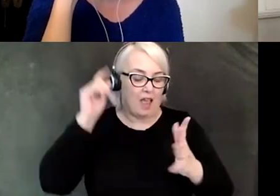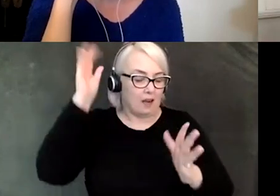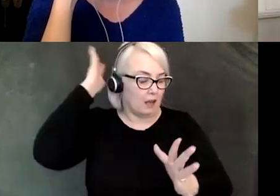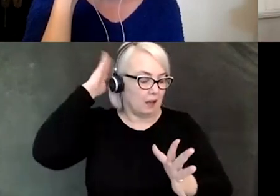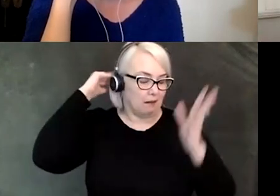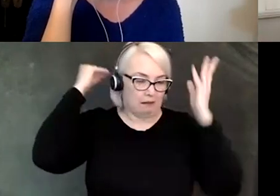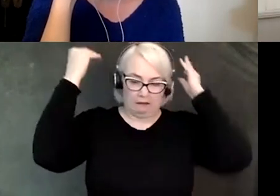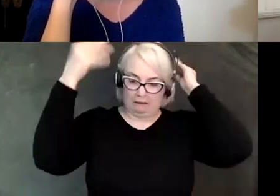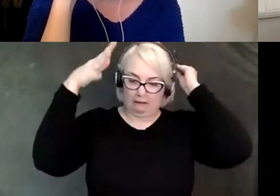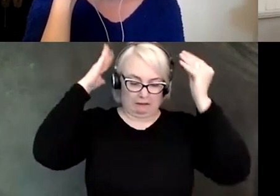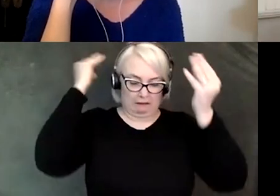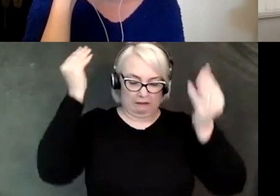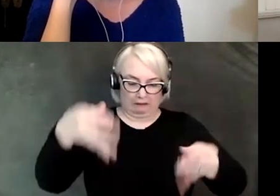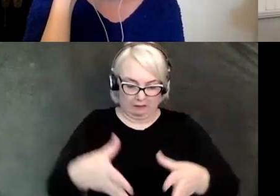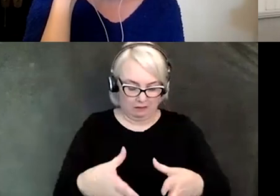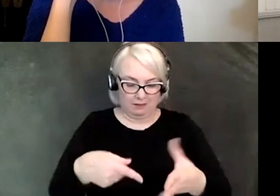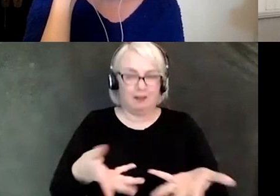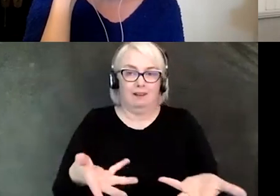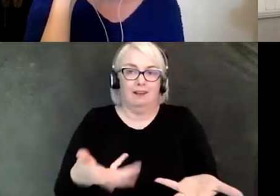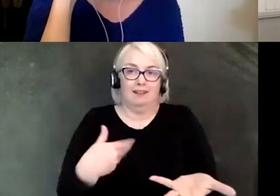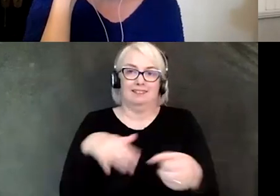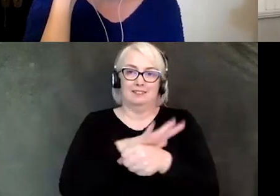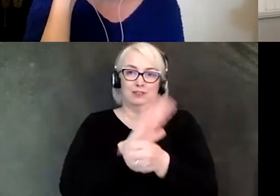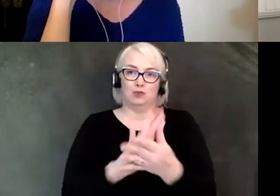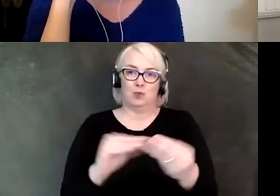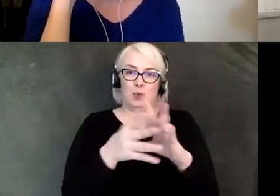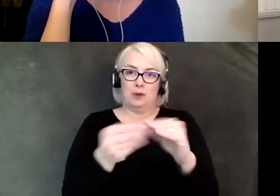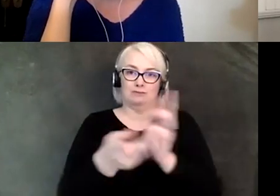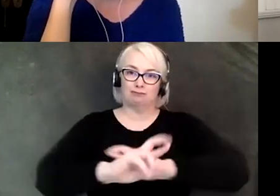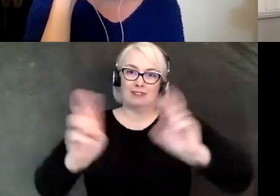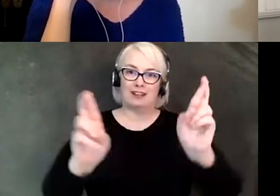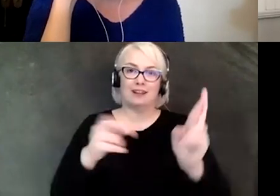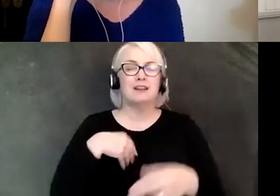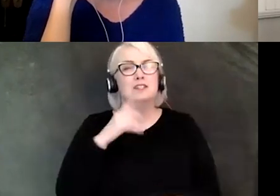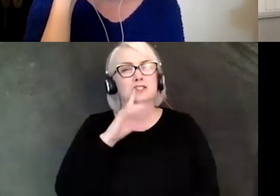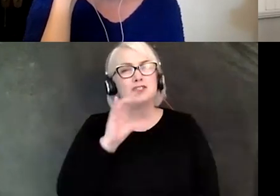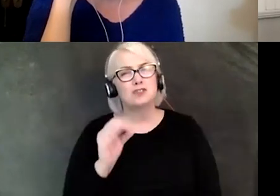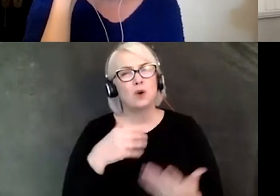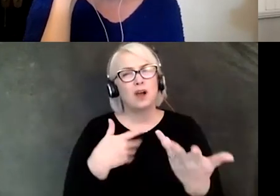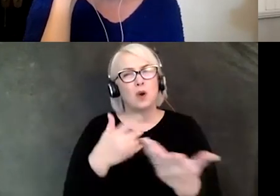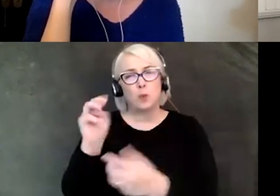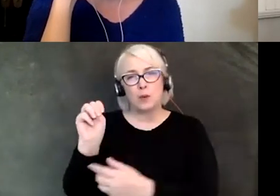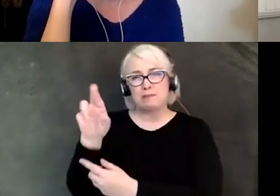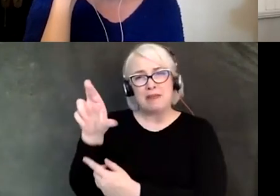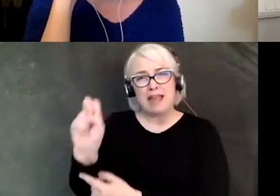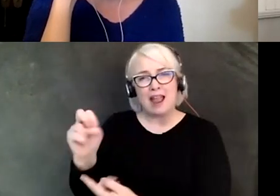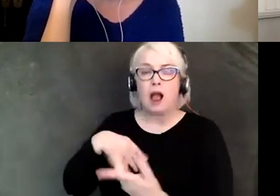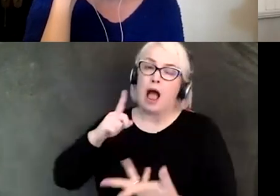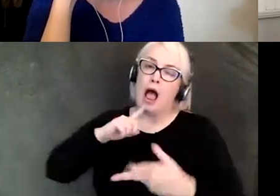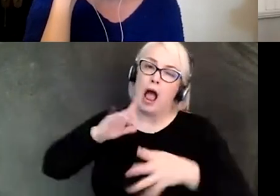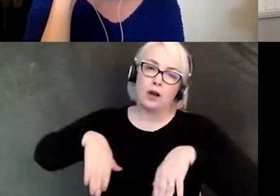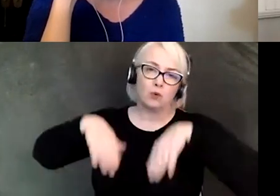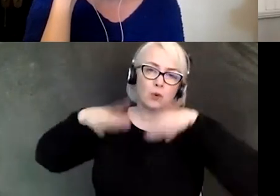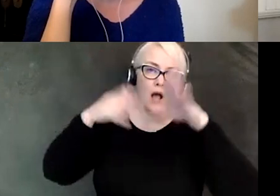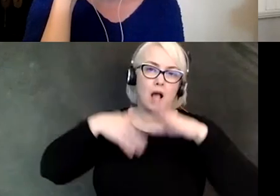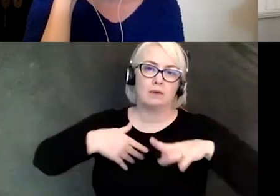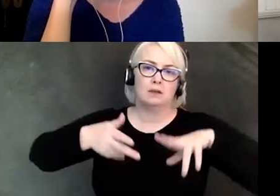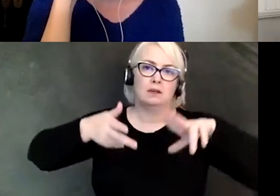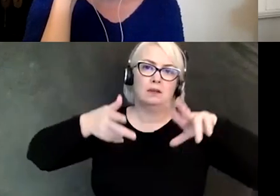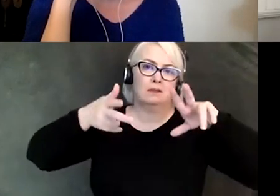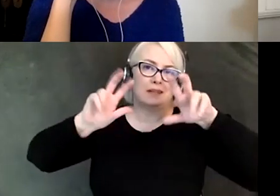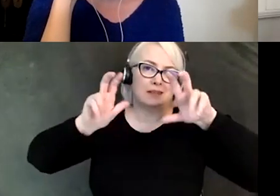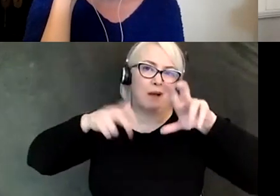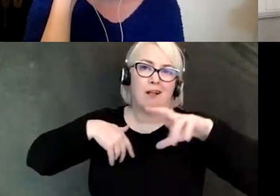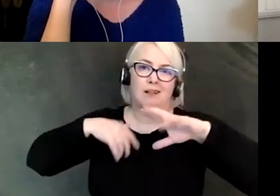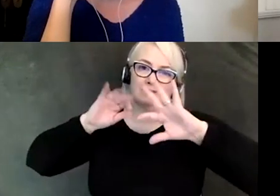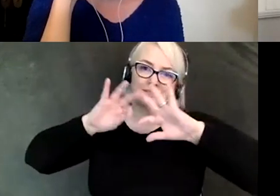couple, a couple of dollars to spend. And I think with mayor, what interested me, I grew up in a basketball clan. My dad was a basketball player. My brother was a basketball player. So I've